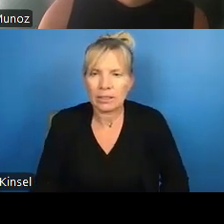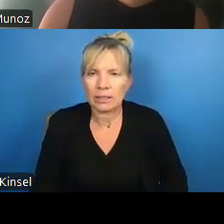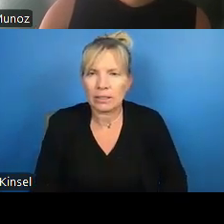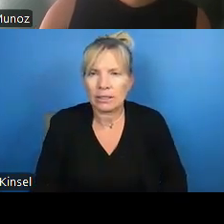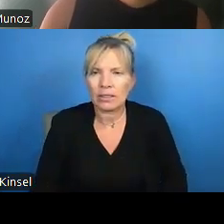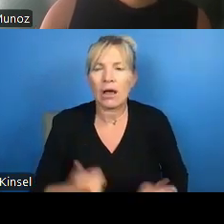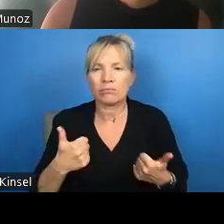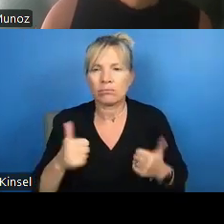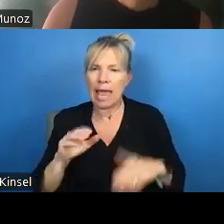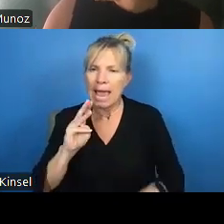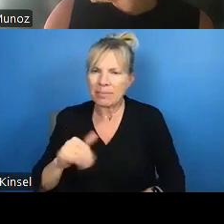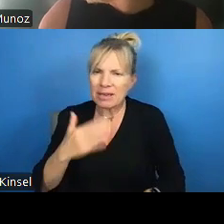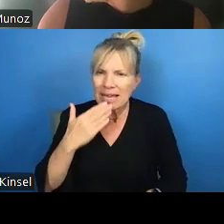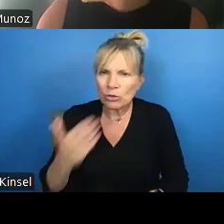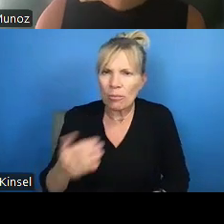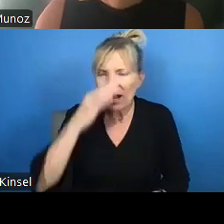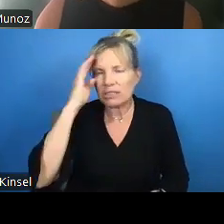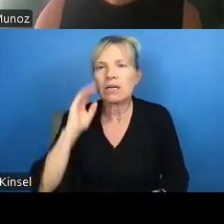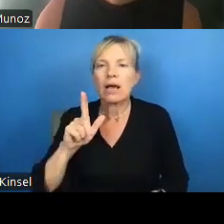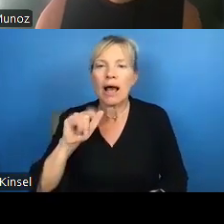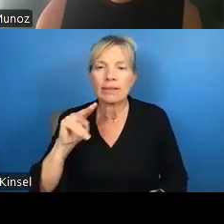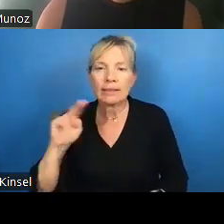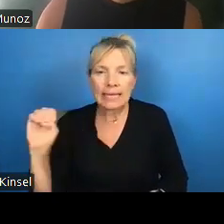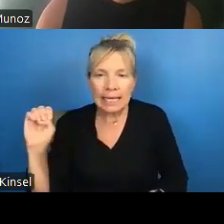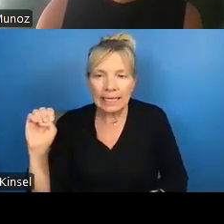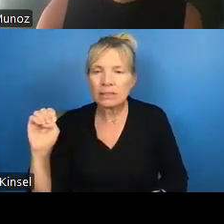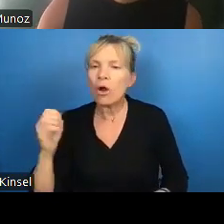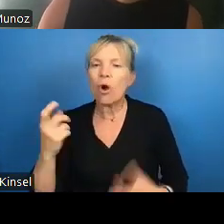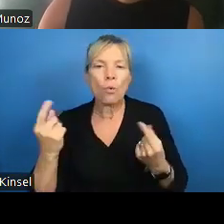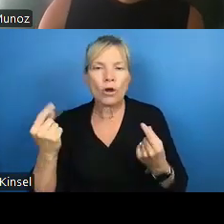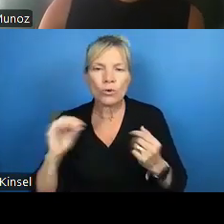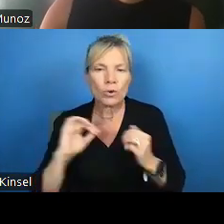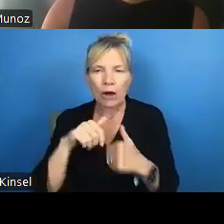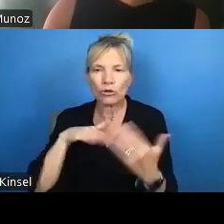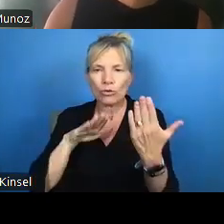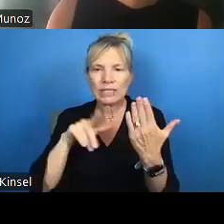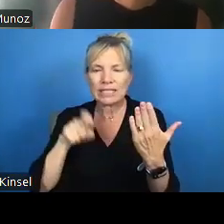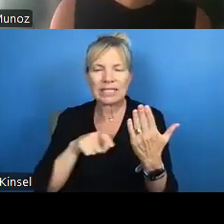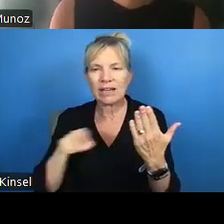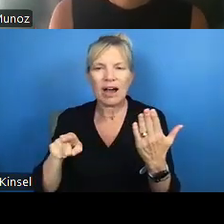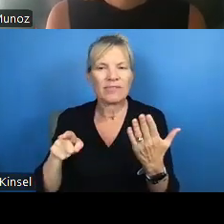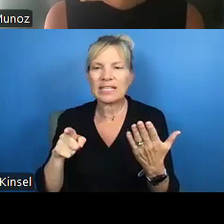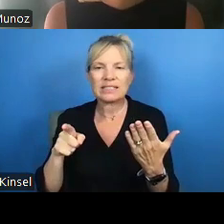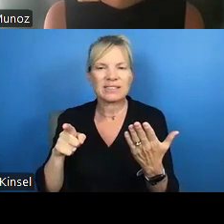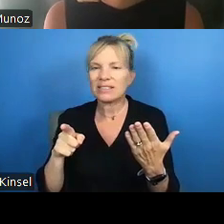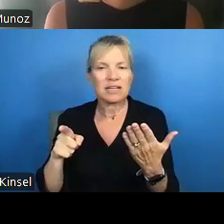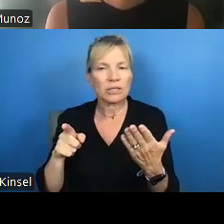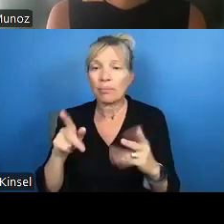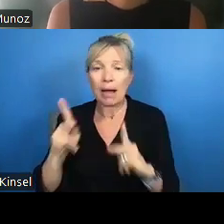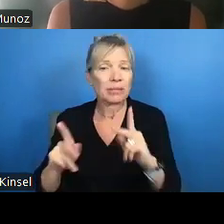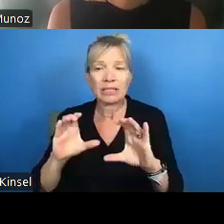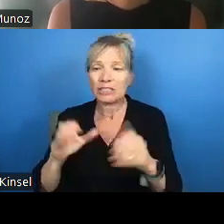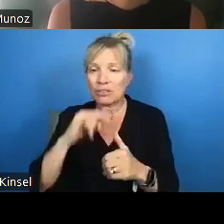Terrific. Amy, thank you so much. Lynn, how are you addressing the needs of this often underserved